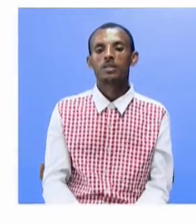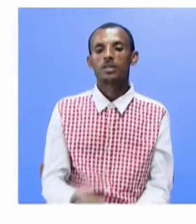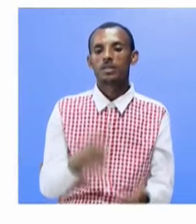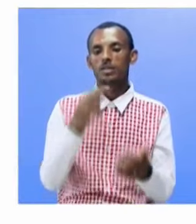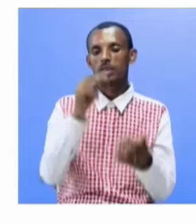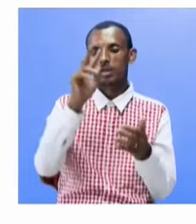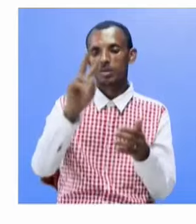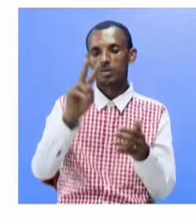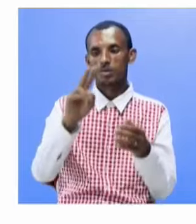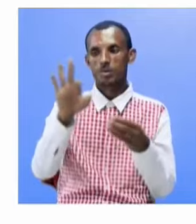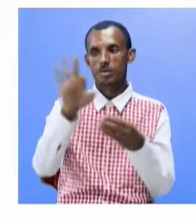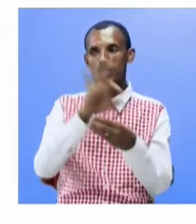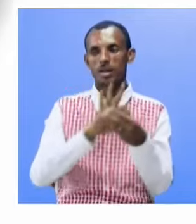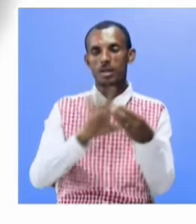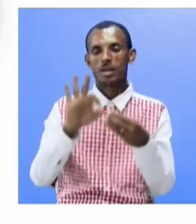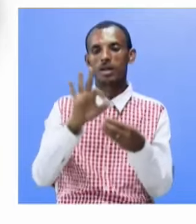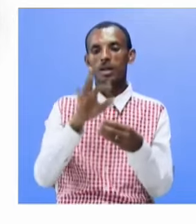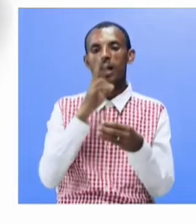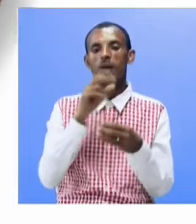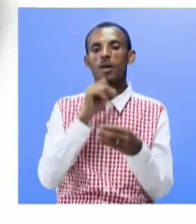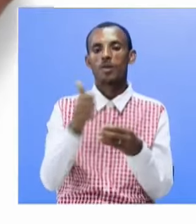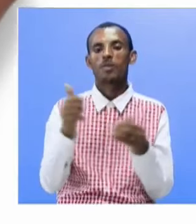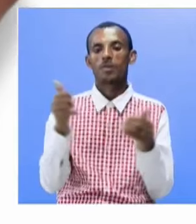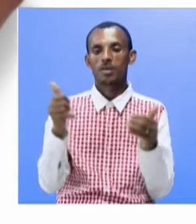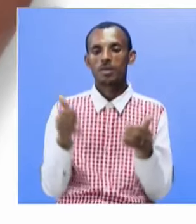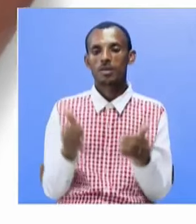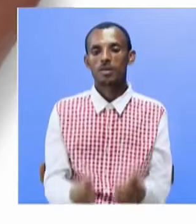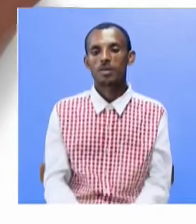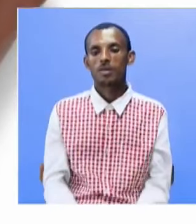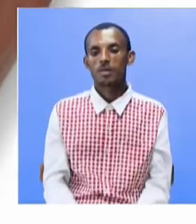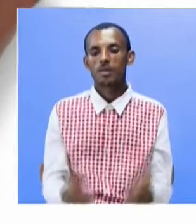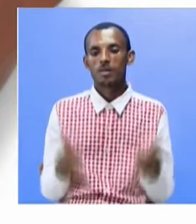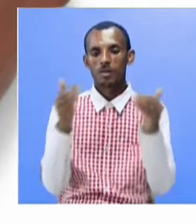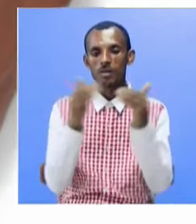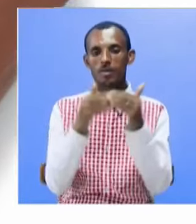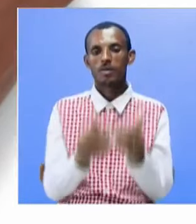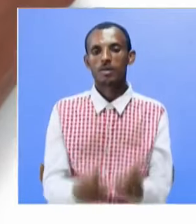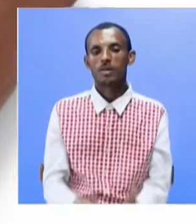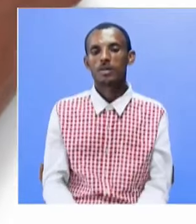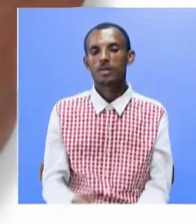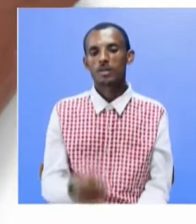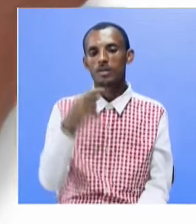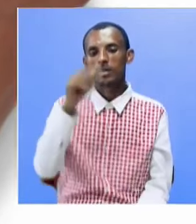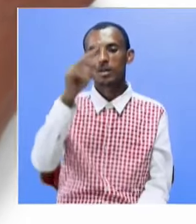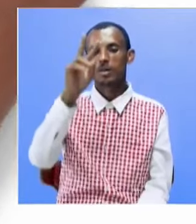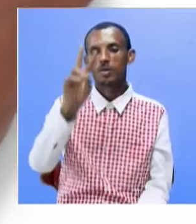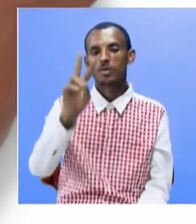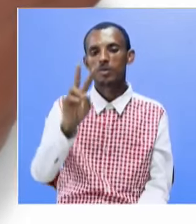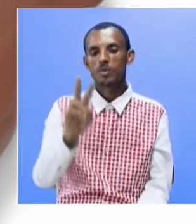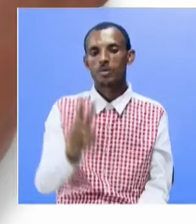not congruent. The answer here is the two circles